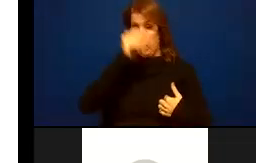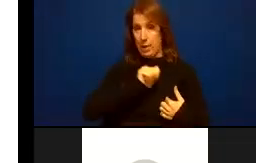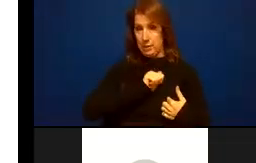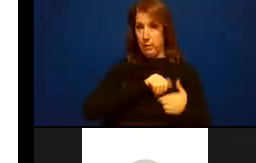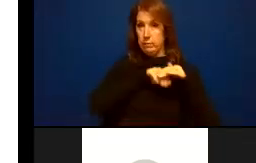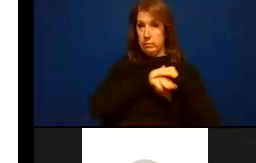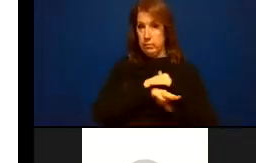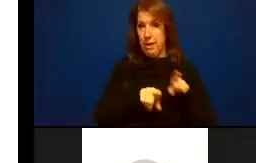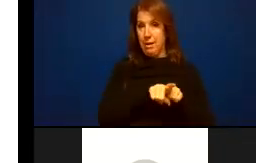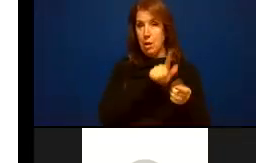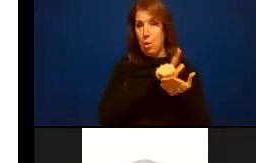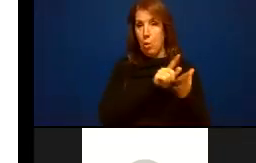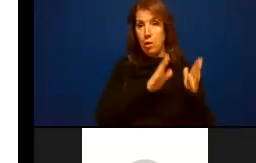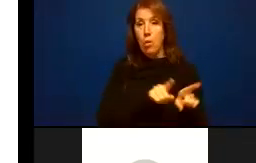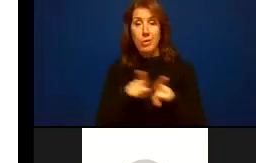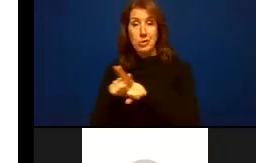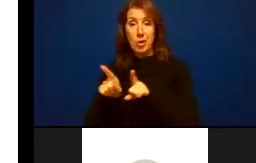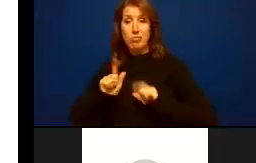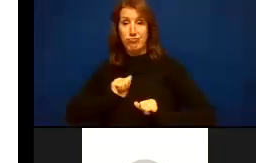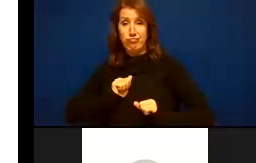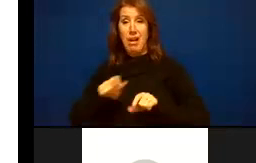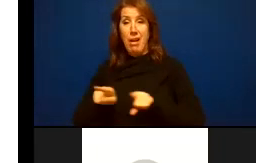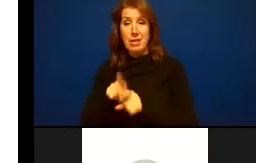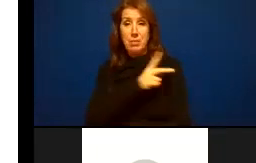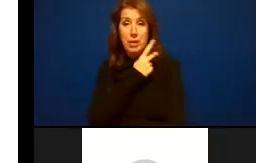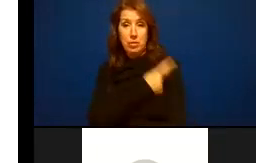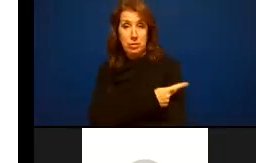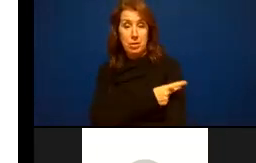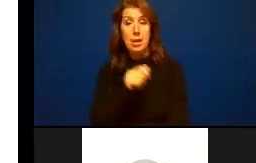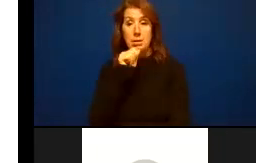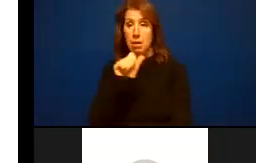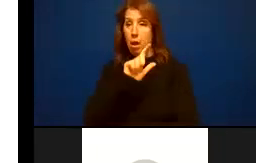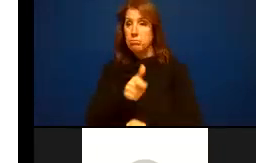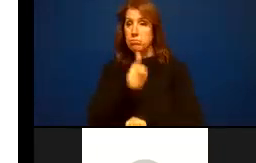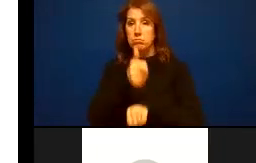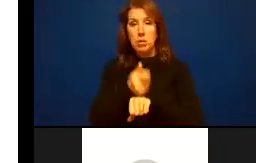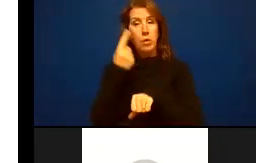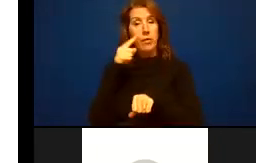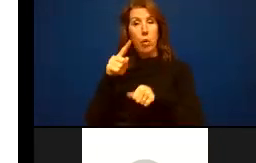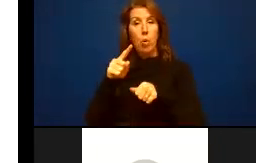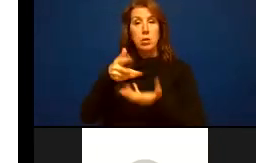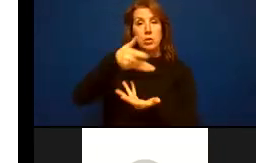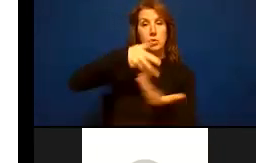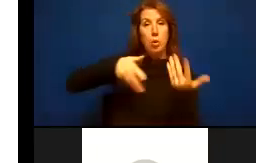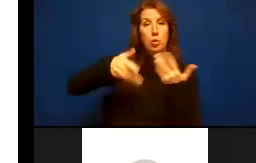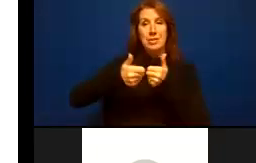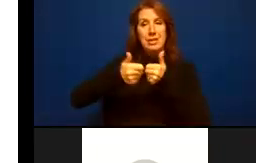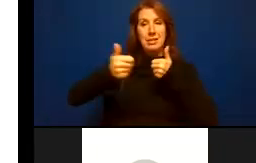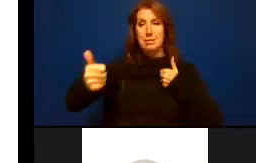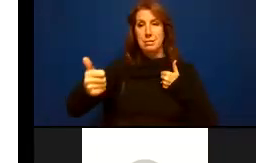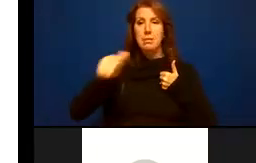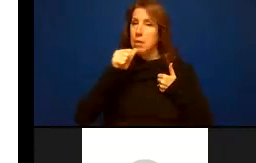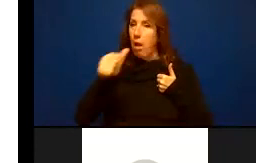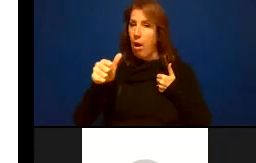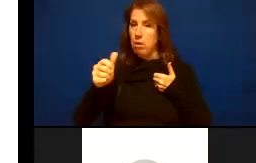but also as a patient, they are not designed for social distancing. They are not designed for people to